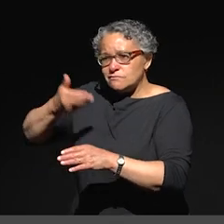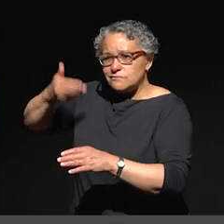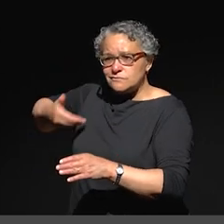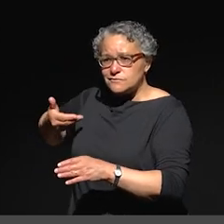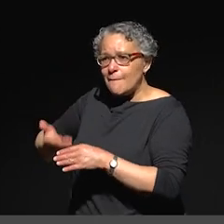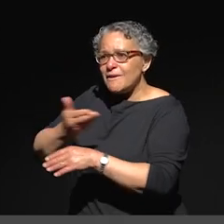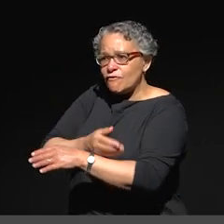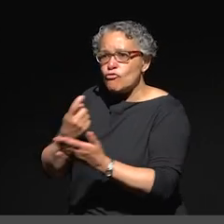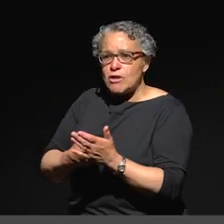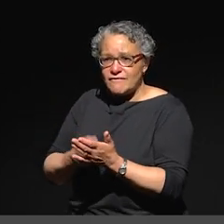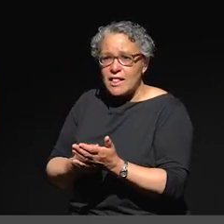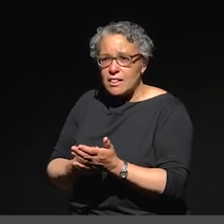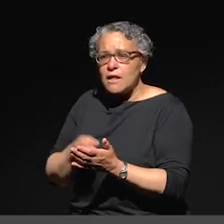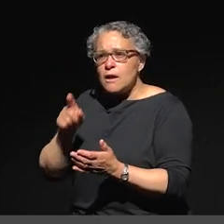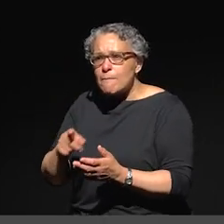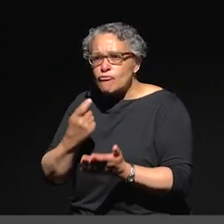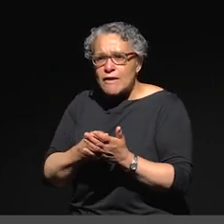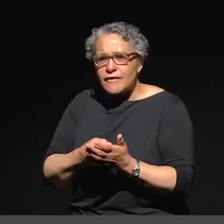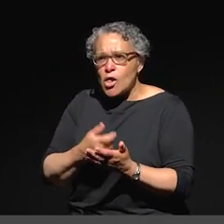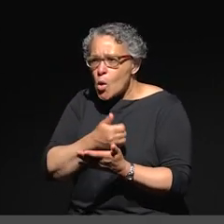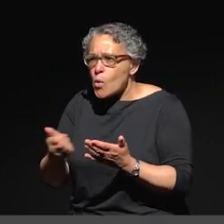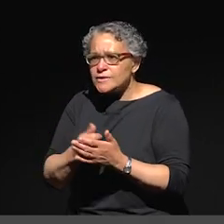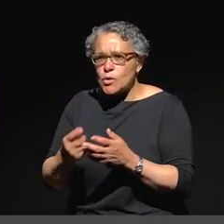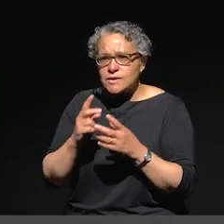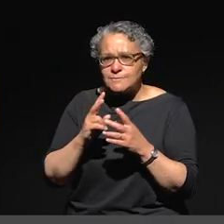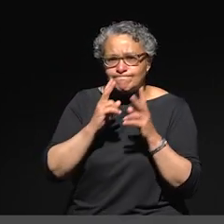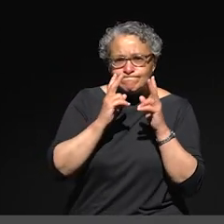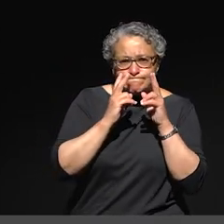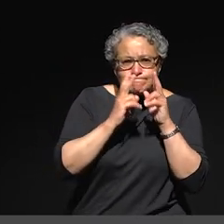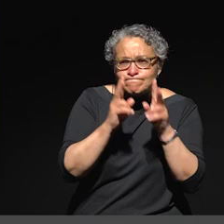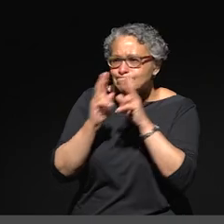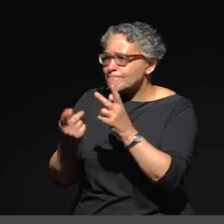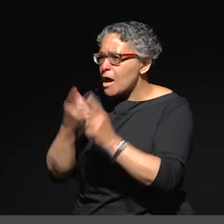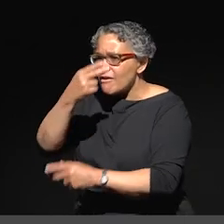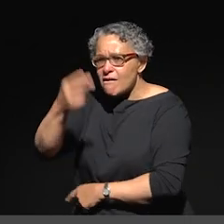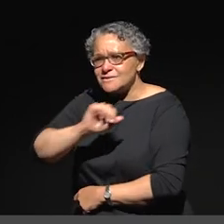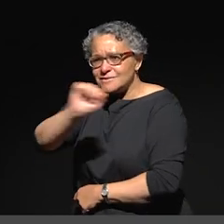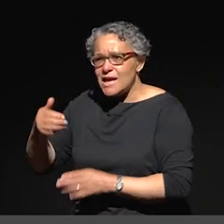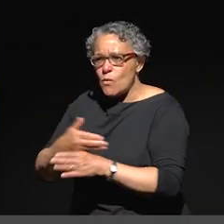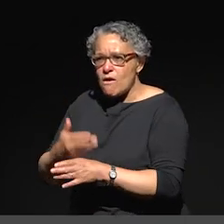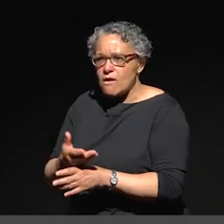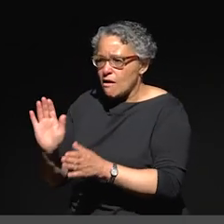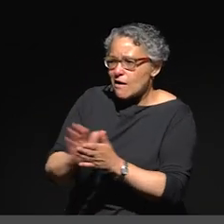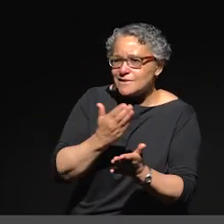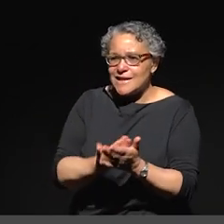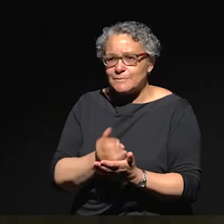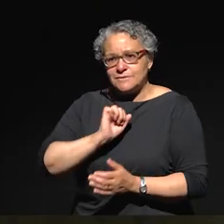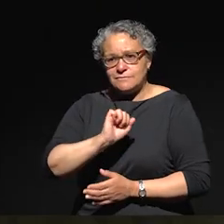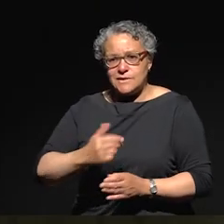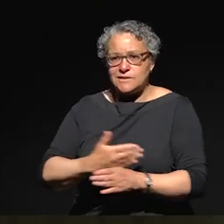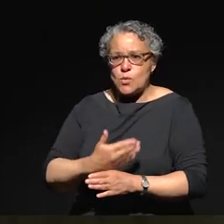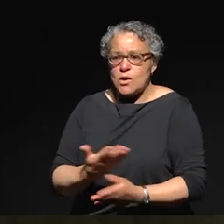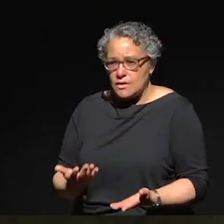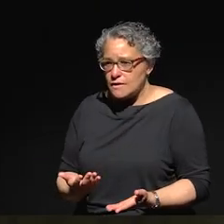at other artists and adapting their ideas. But Maybe this is one of the great, I